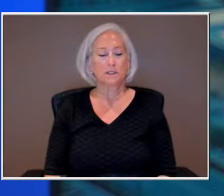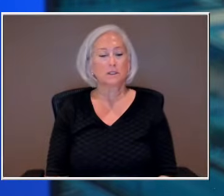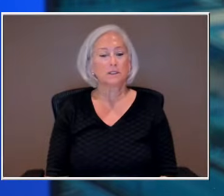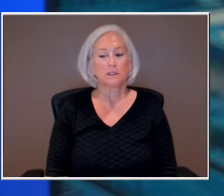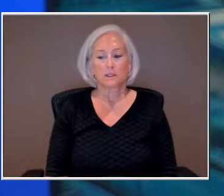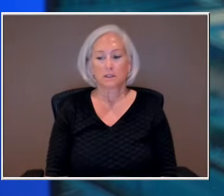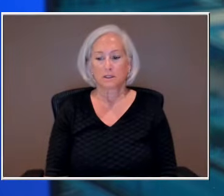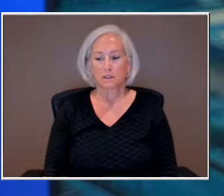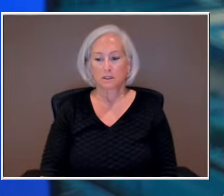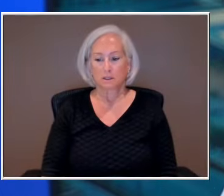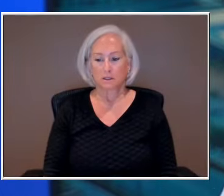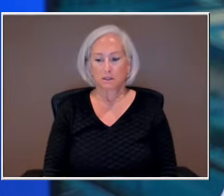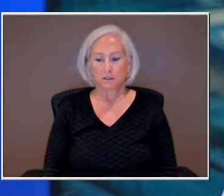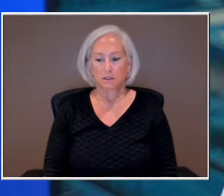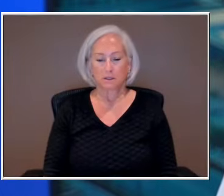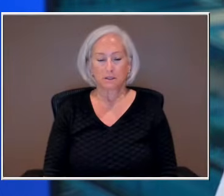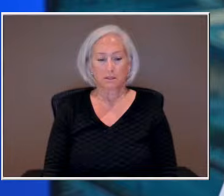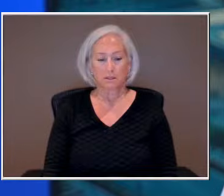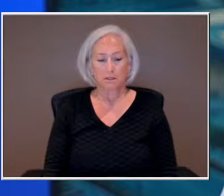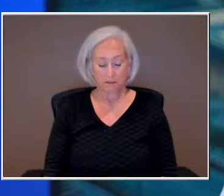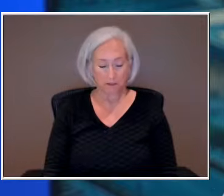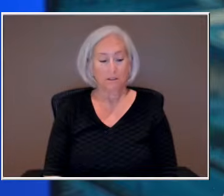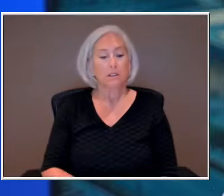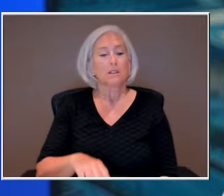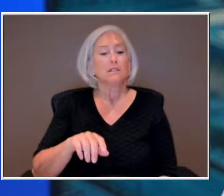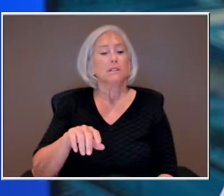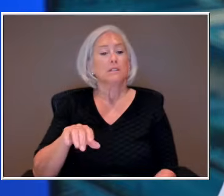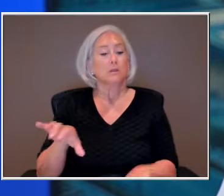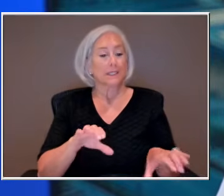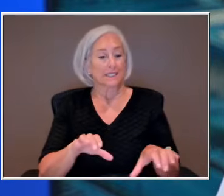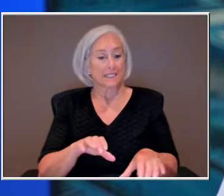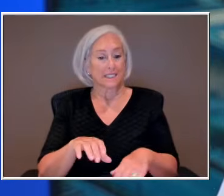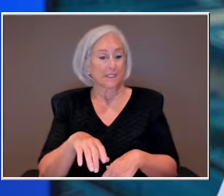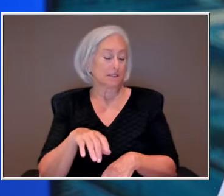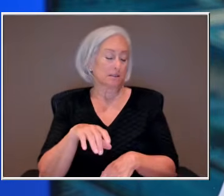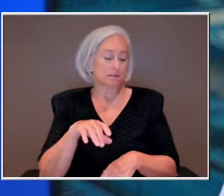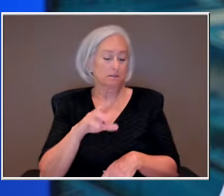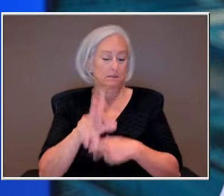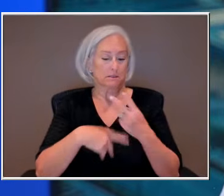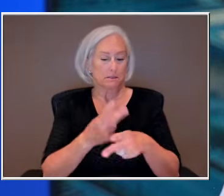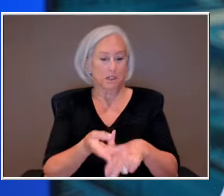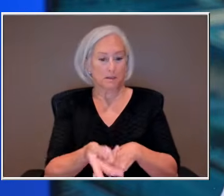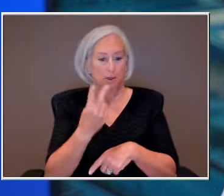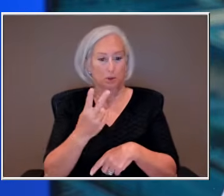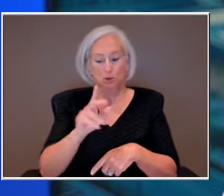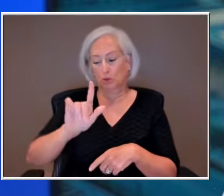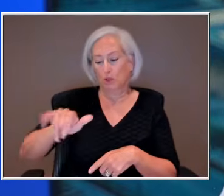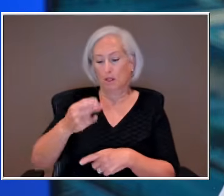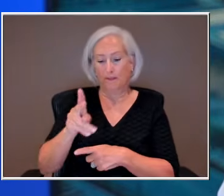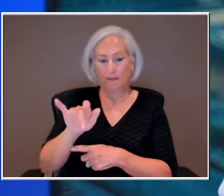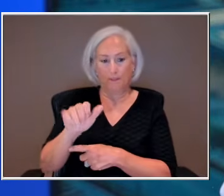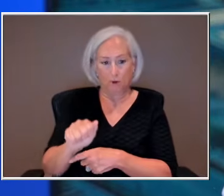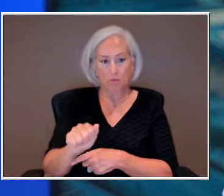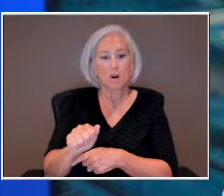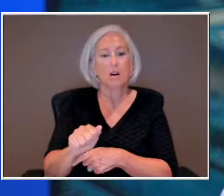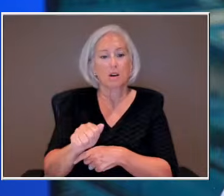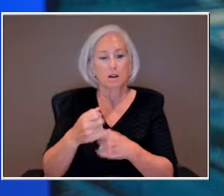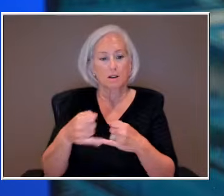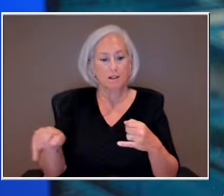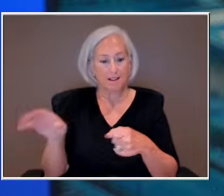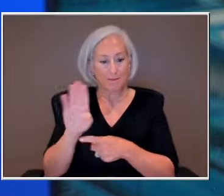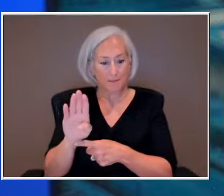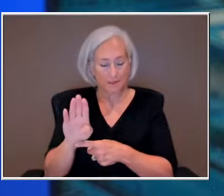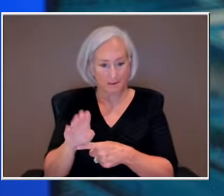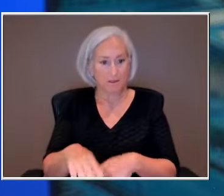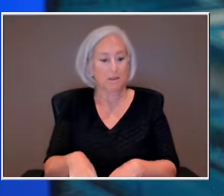for second-line diffuse large B-cell lymphoma, which is the type of lymphoma that he was dealing with at that time. It was